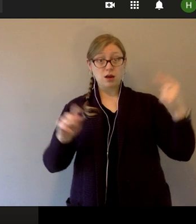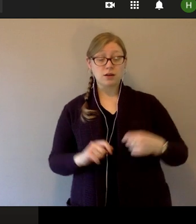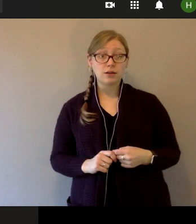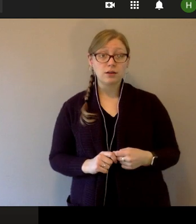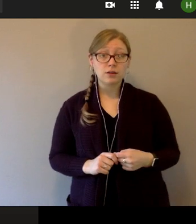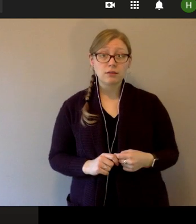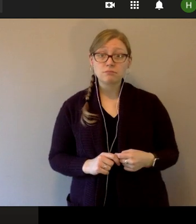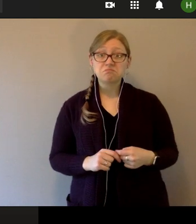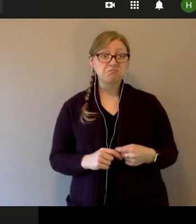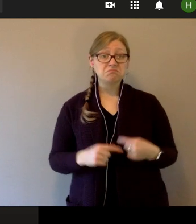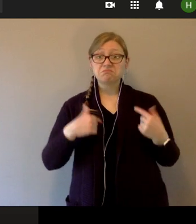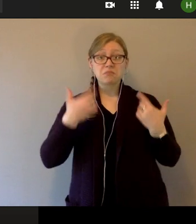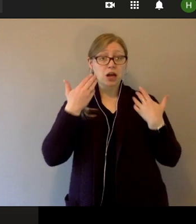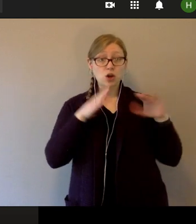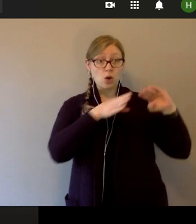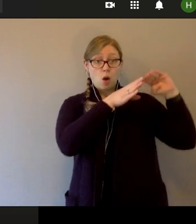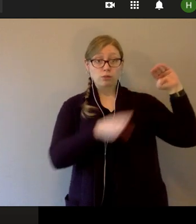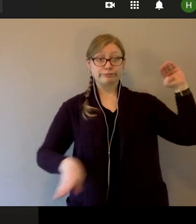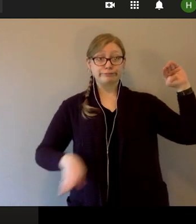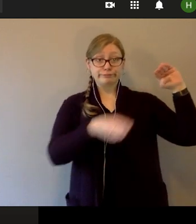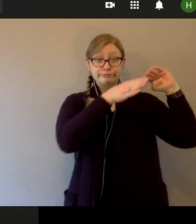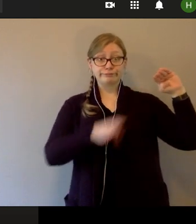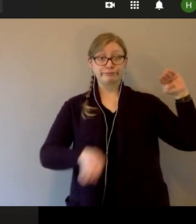I do not know the hypotenuse,